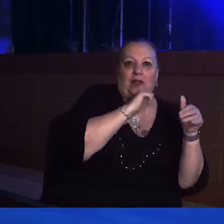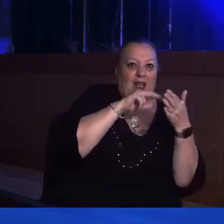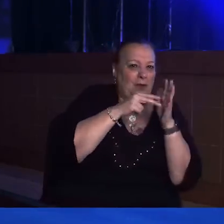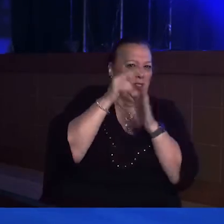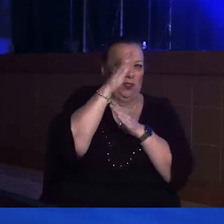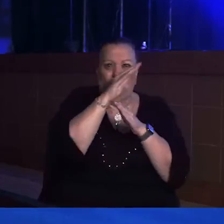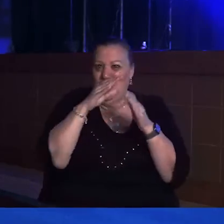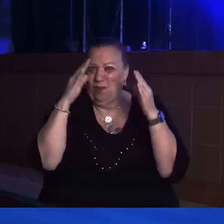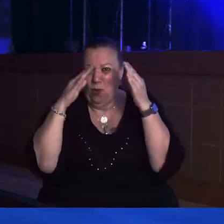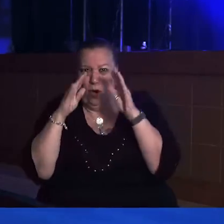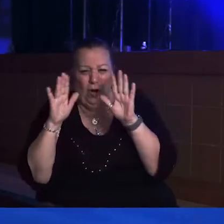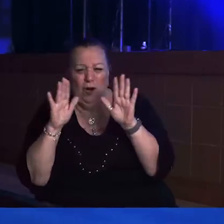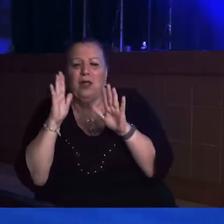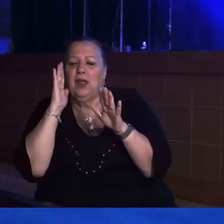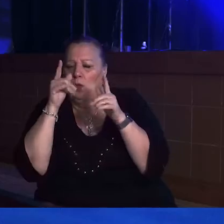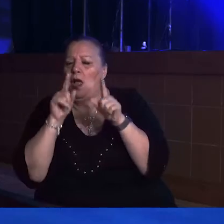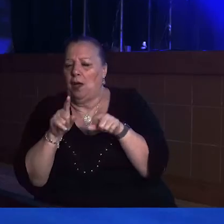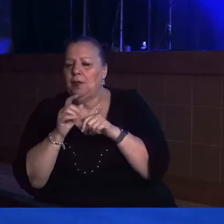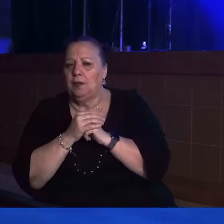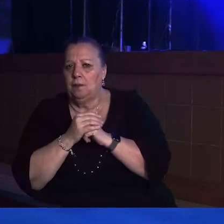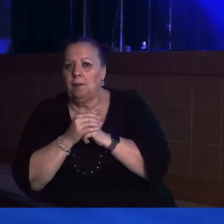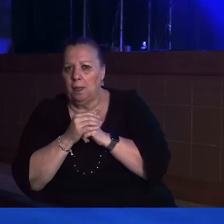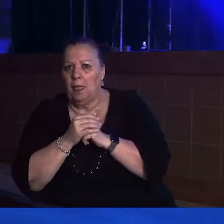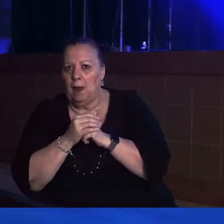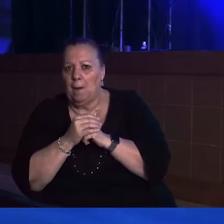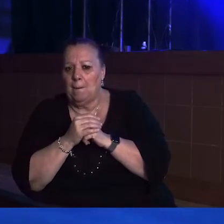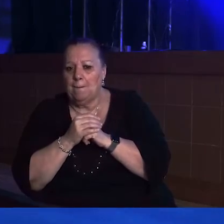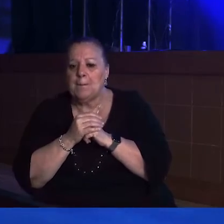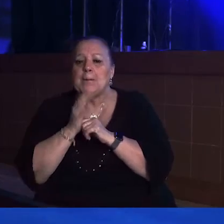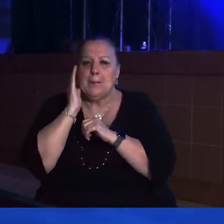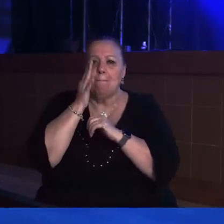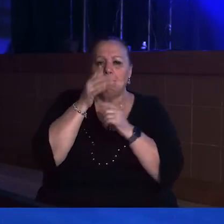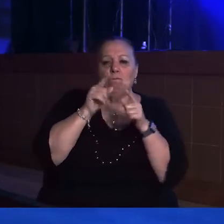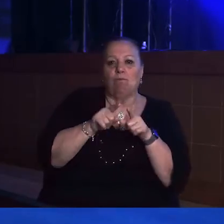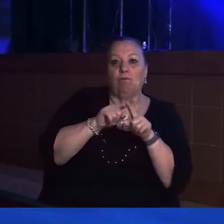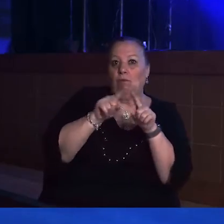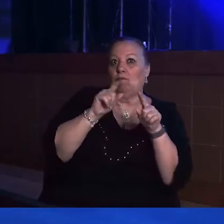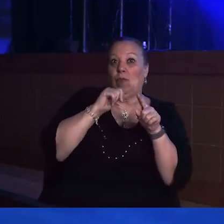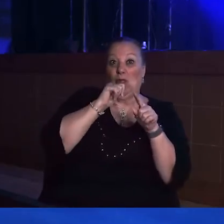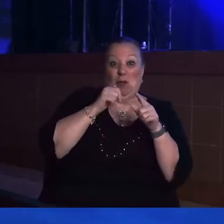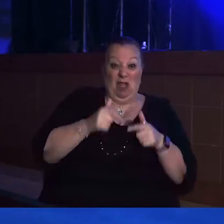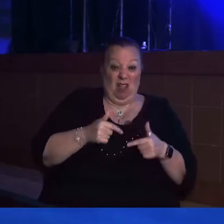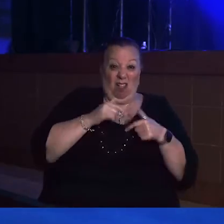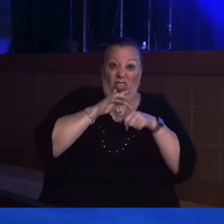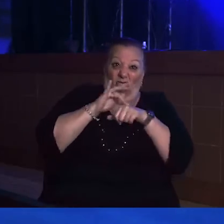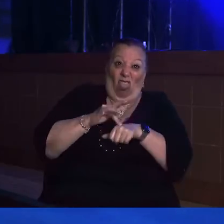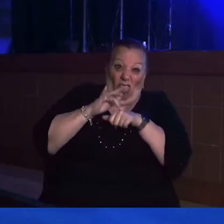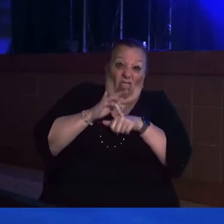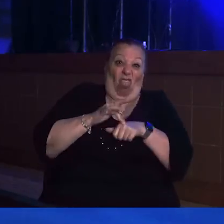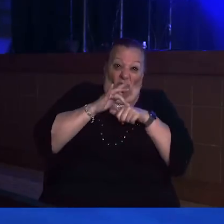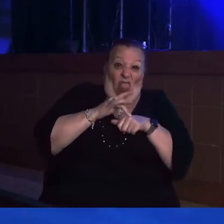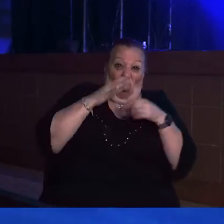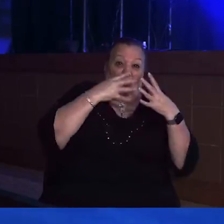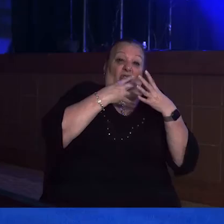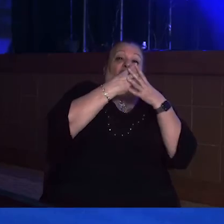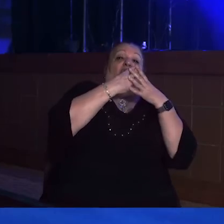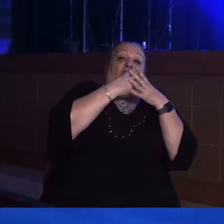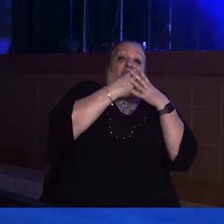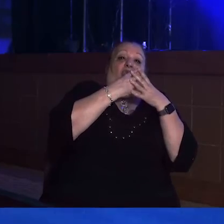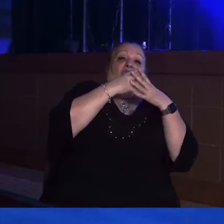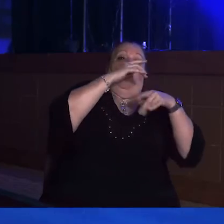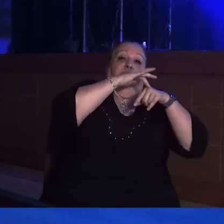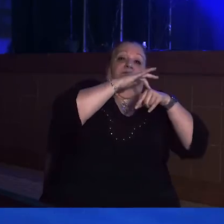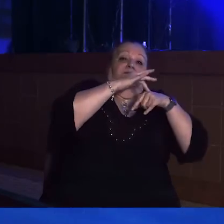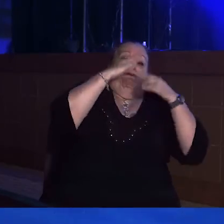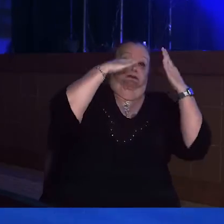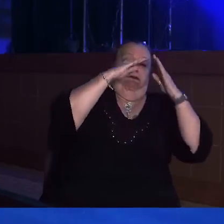come your way. They will. They will. But you don't have to live in a prison of anxiety. God doesn't want you